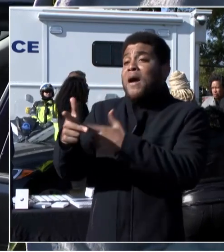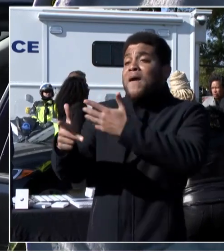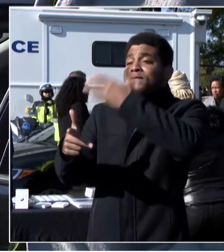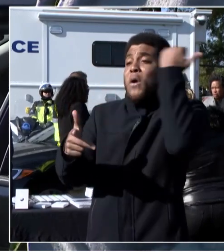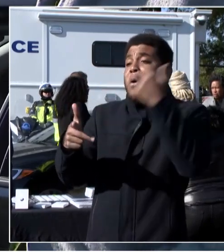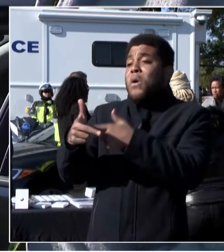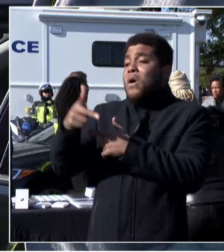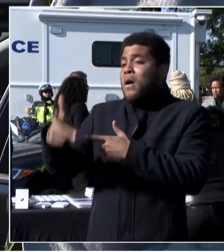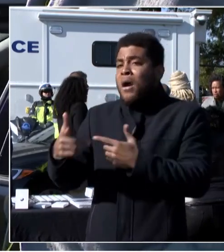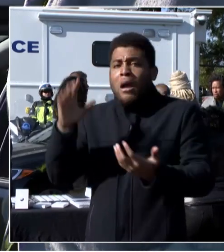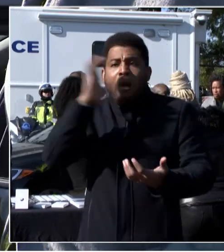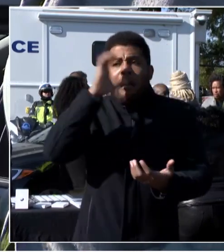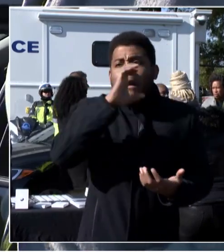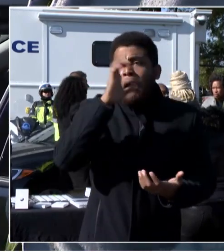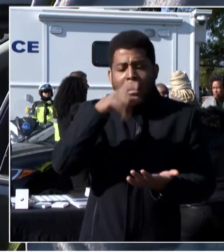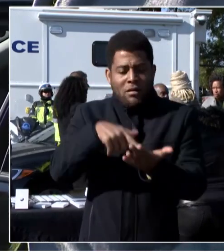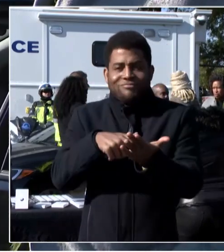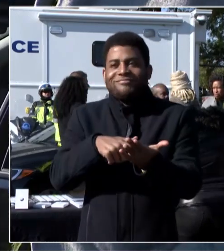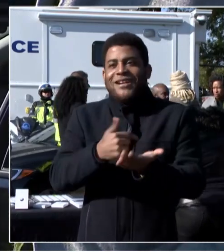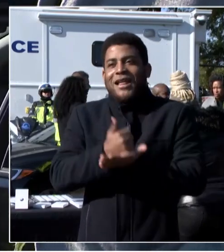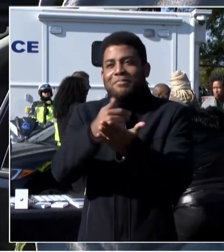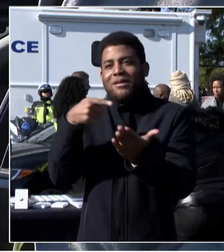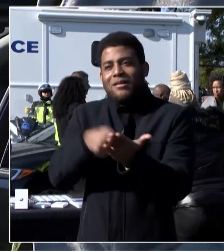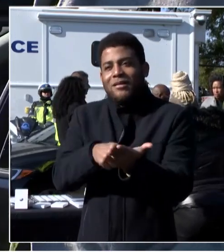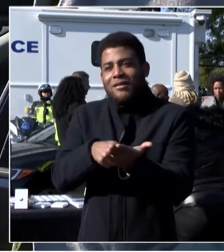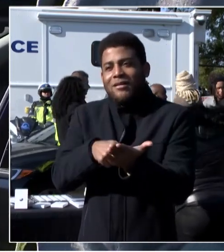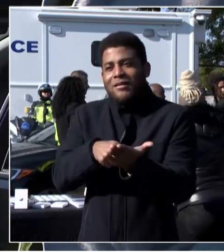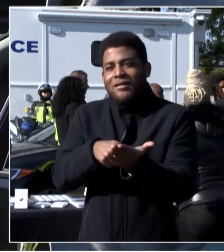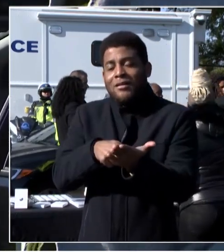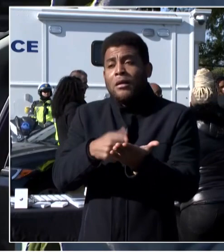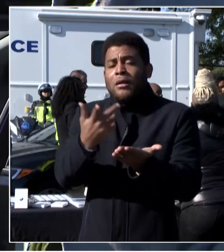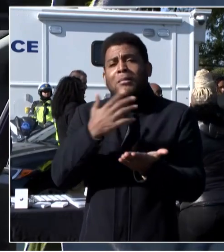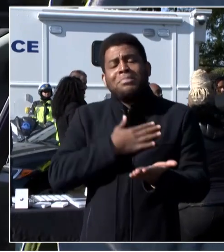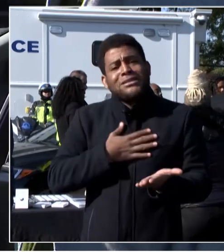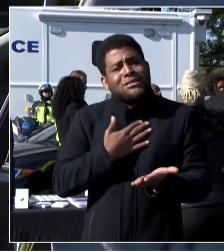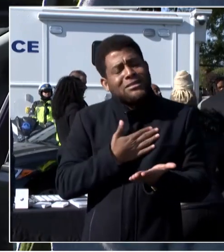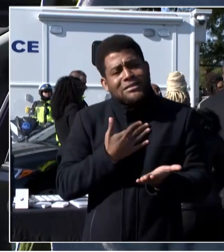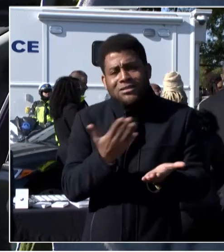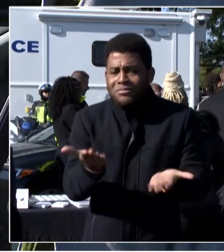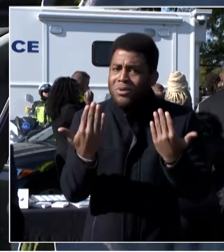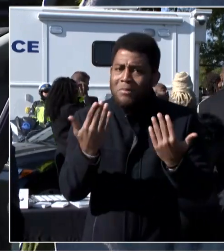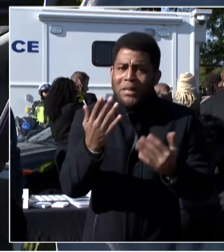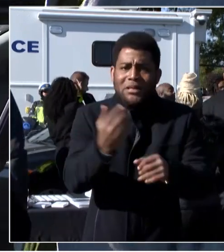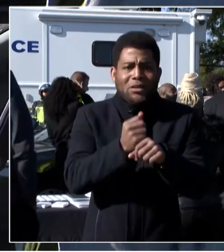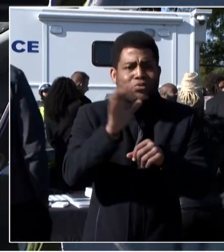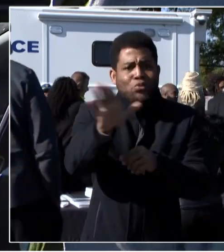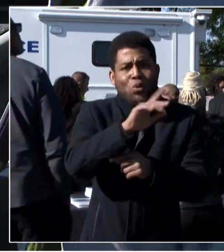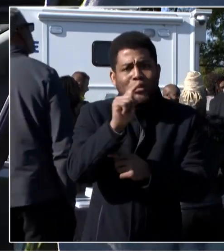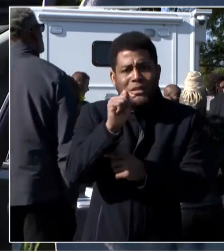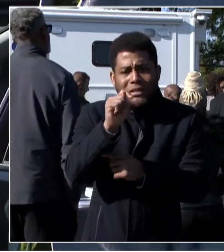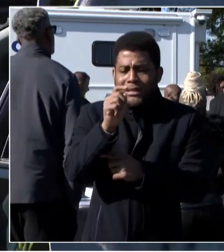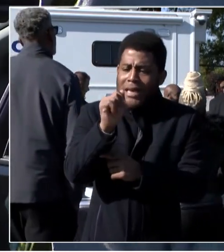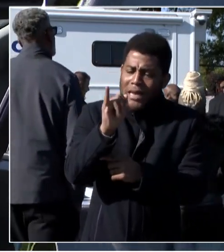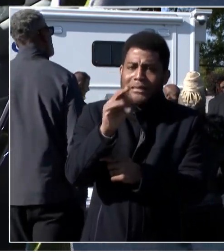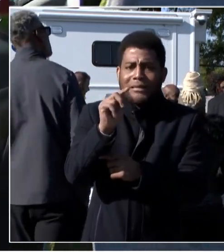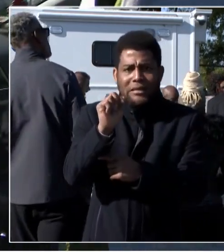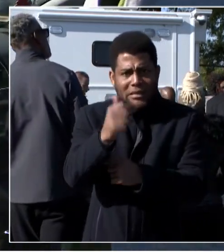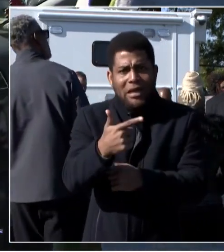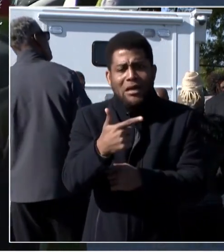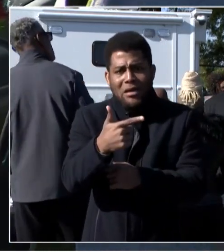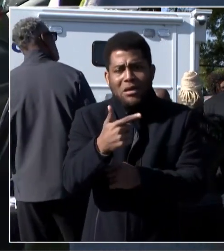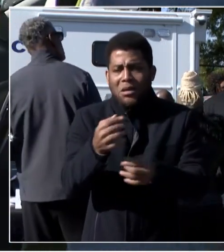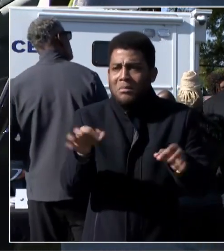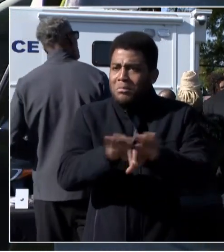tag, get your air towel, and let's keep track of our vehicles. Can you do that again? Sorry. Do it again. Oh, get in. You want me to get inside?